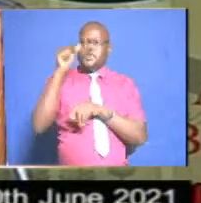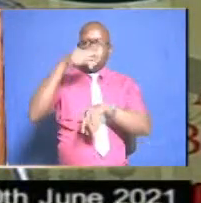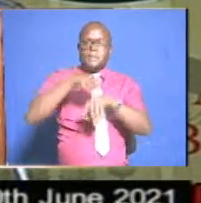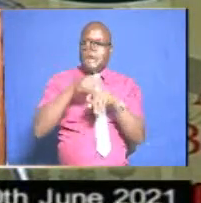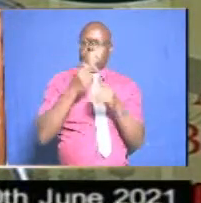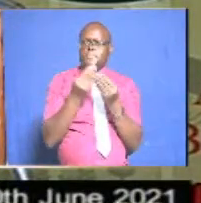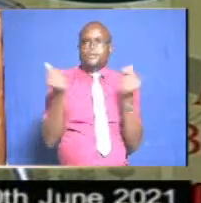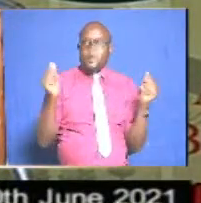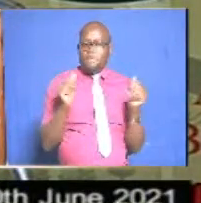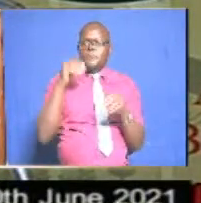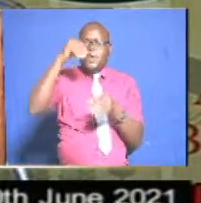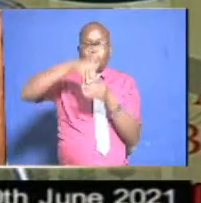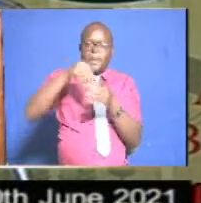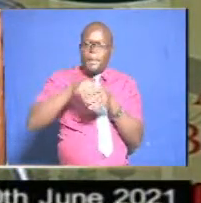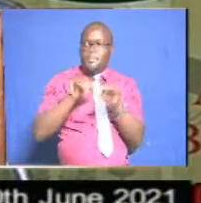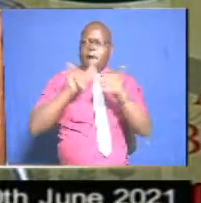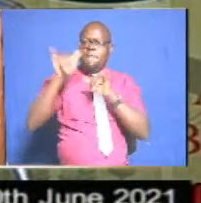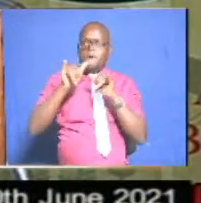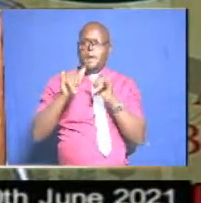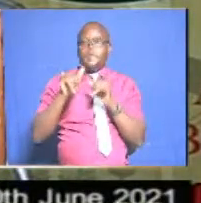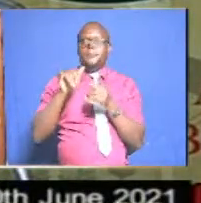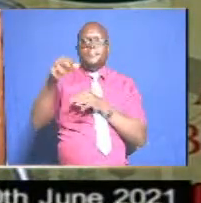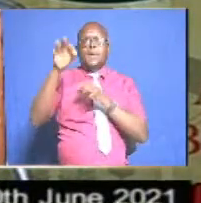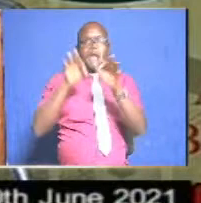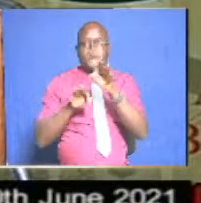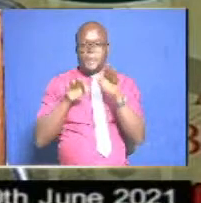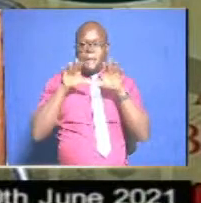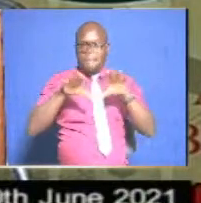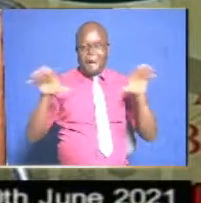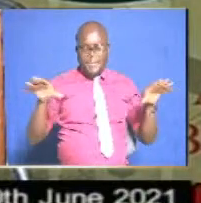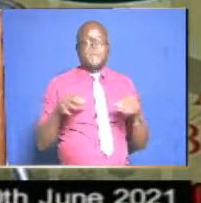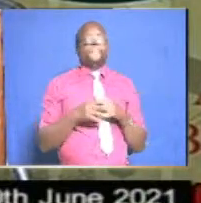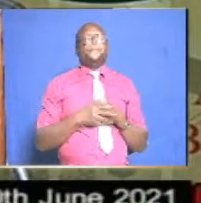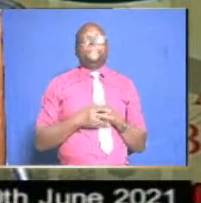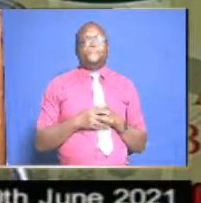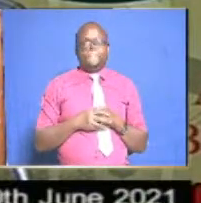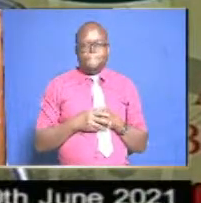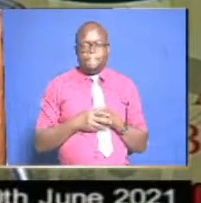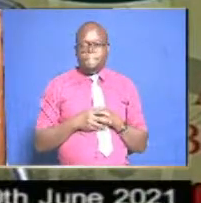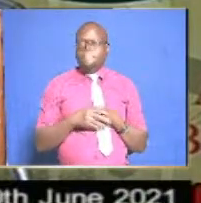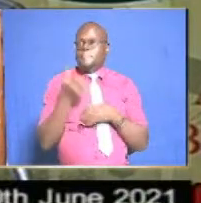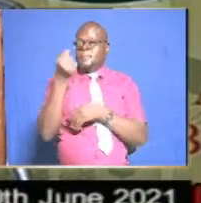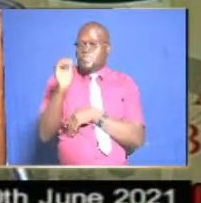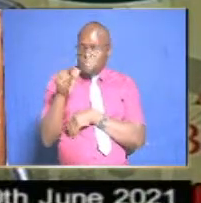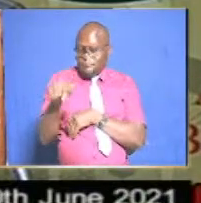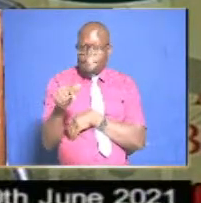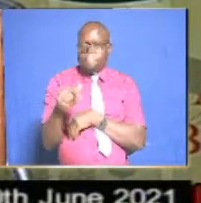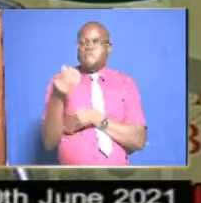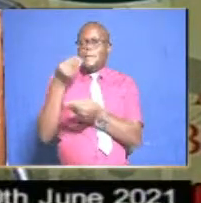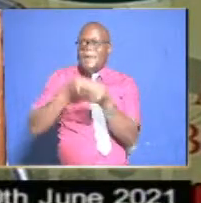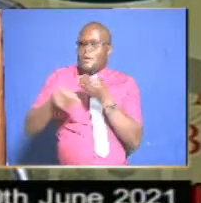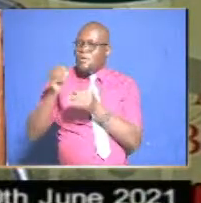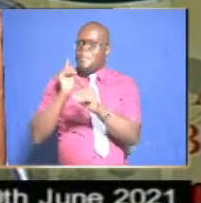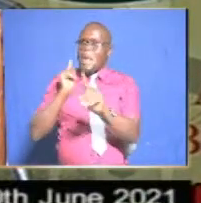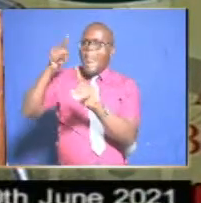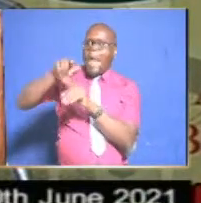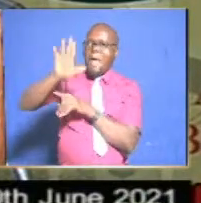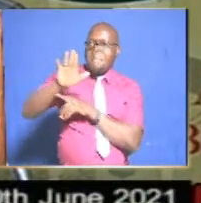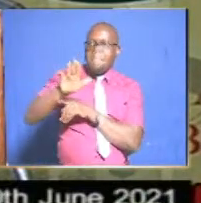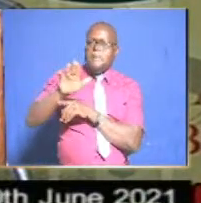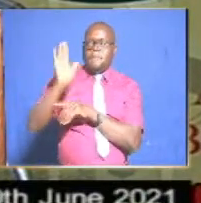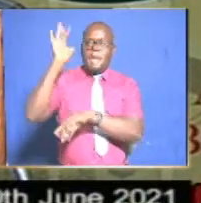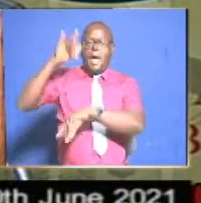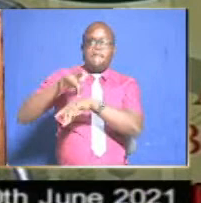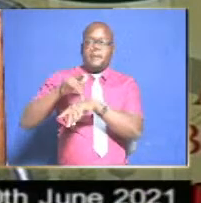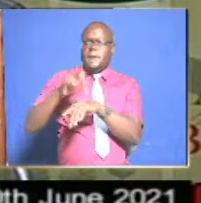in the foreign exchange market. Mr. Speaker, the aforementioned economic outlook may be affected